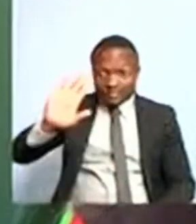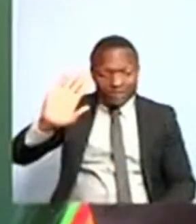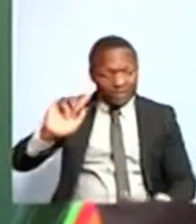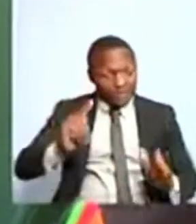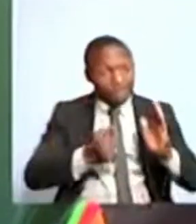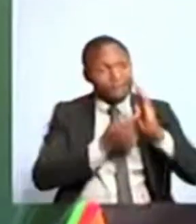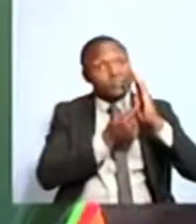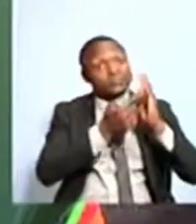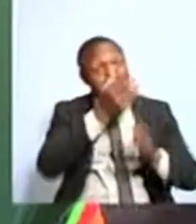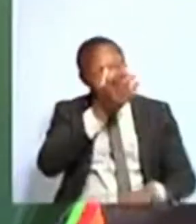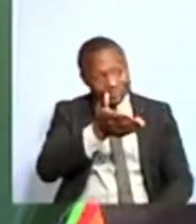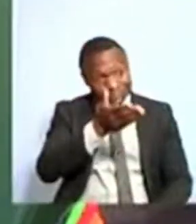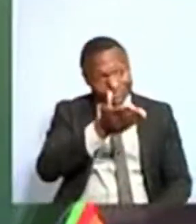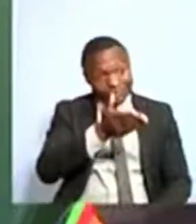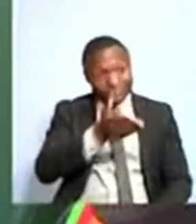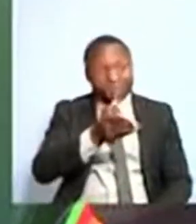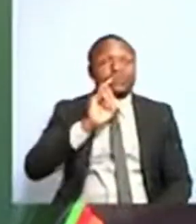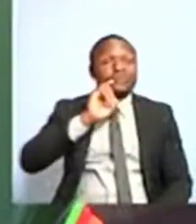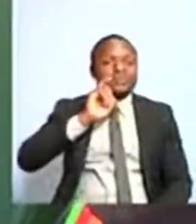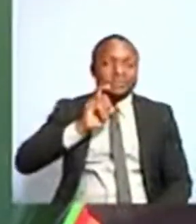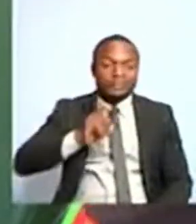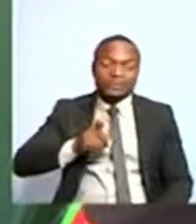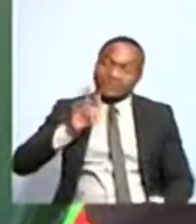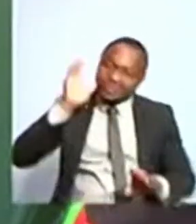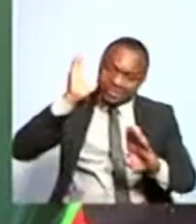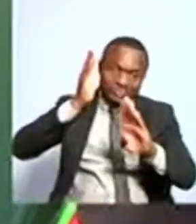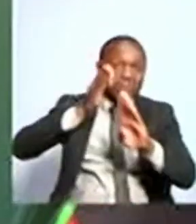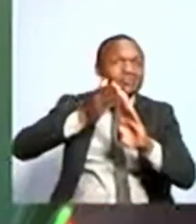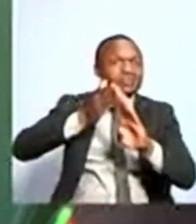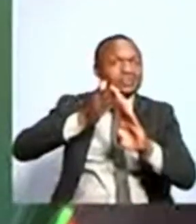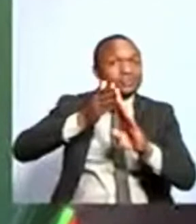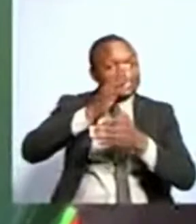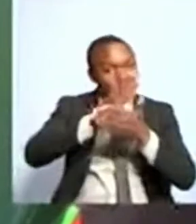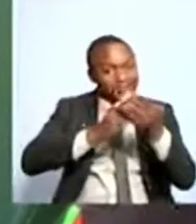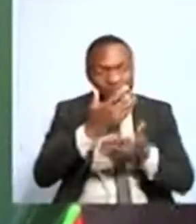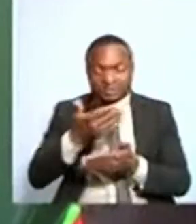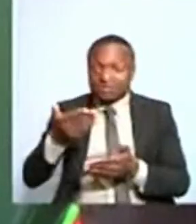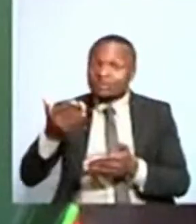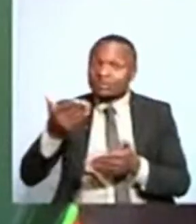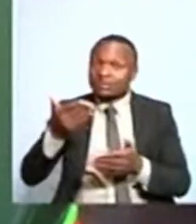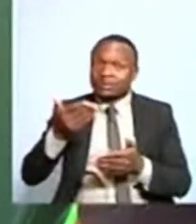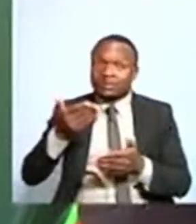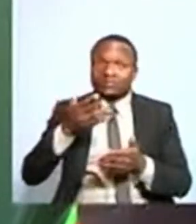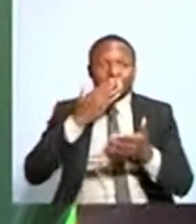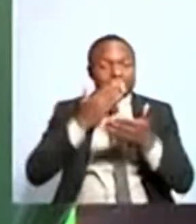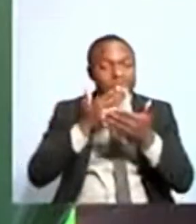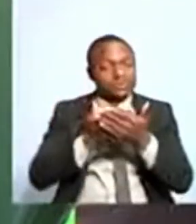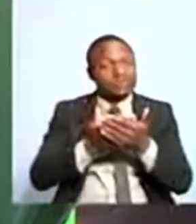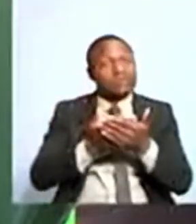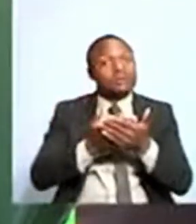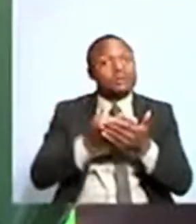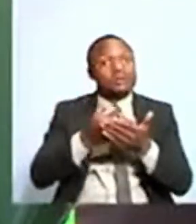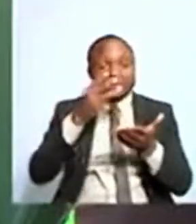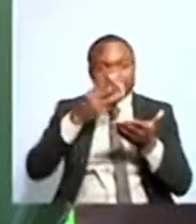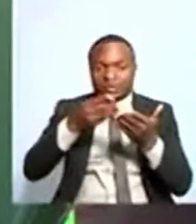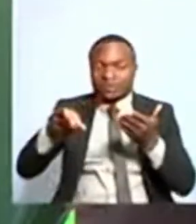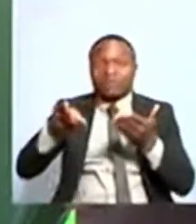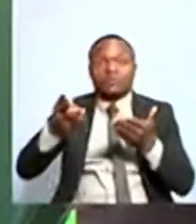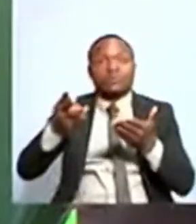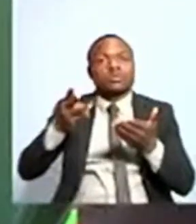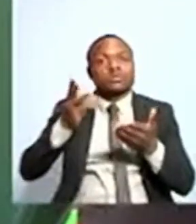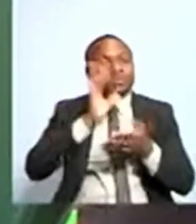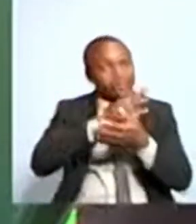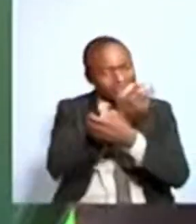is that let's stick to it. Let's stick to something that is substantive. The matter that was already resolved and